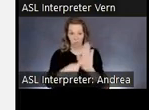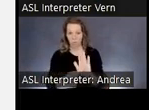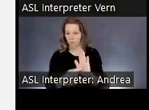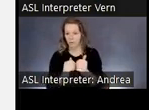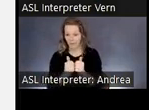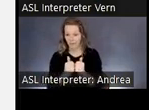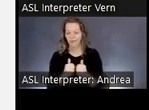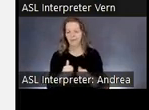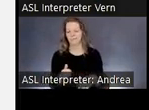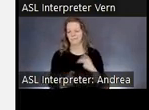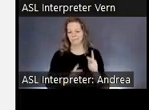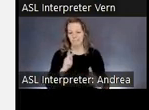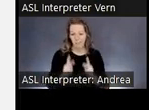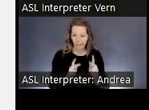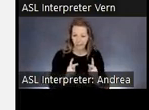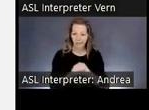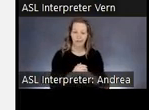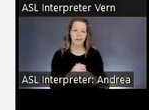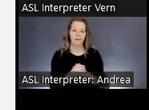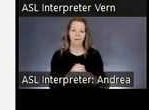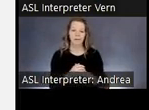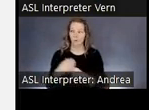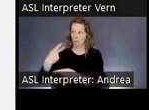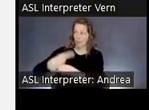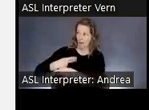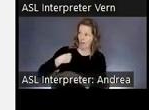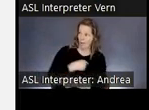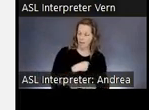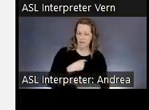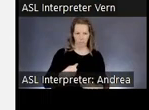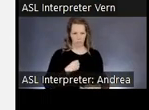ways that our people who care for us and ourselves show up.